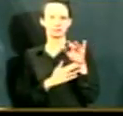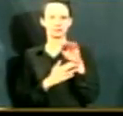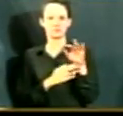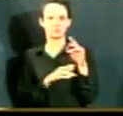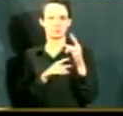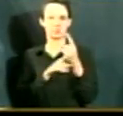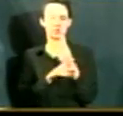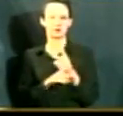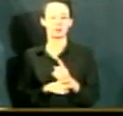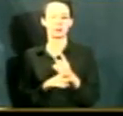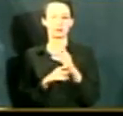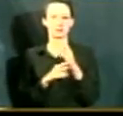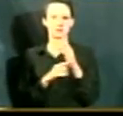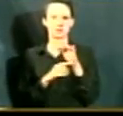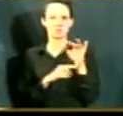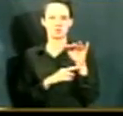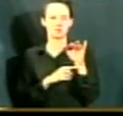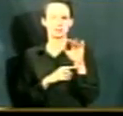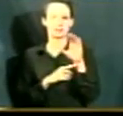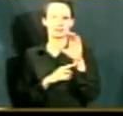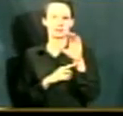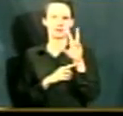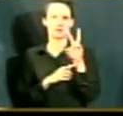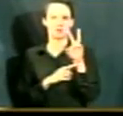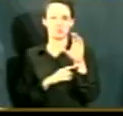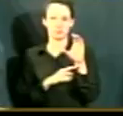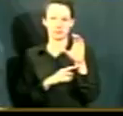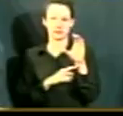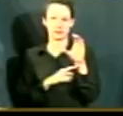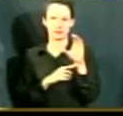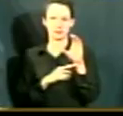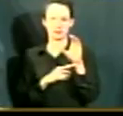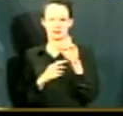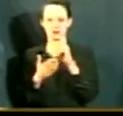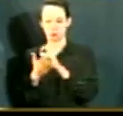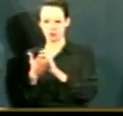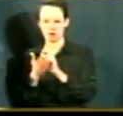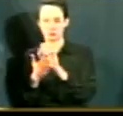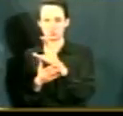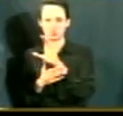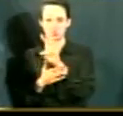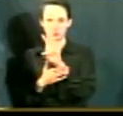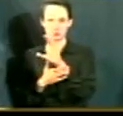CVC words. Am I understanding that correctly? And write CVC words.